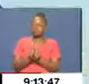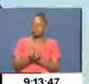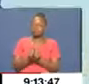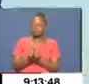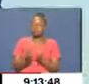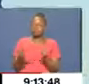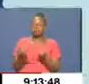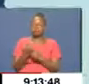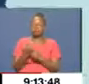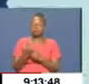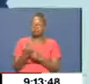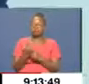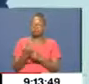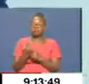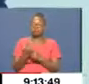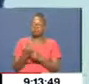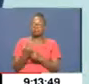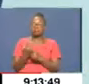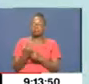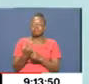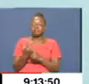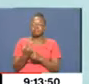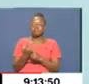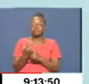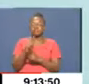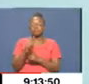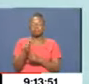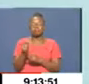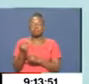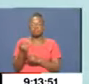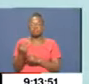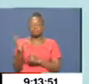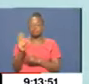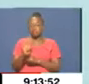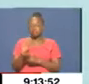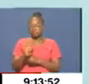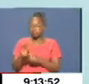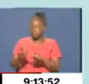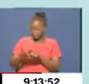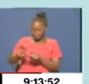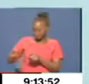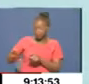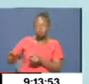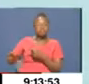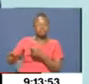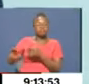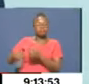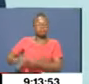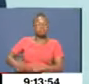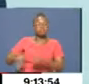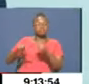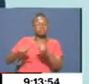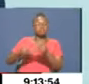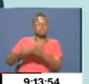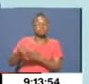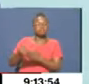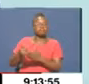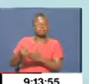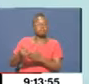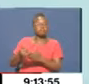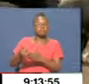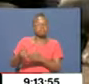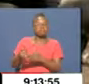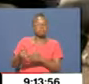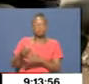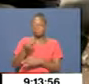November, again another 1.2 billion has been set aside to be able to procure